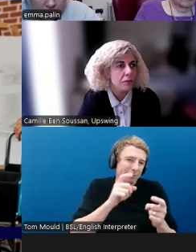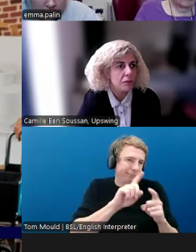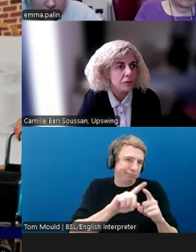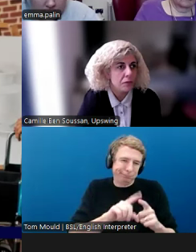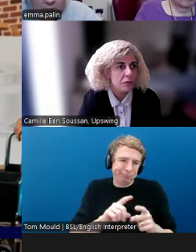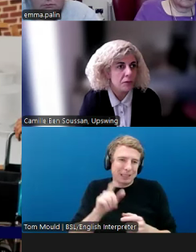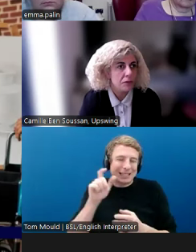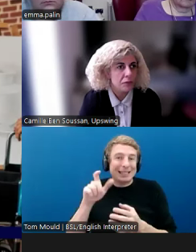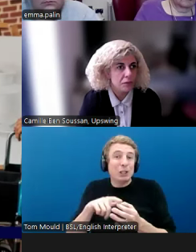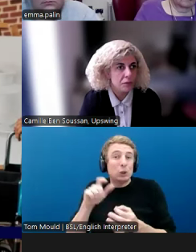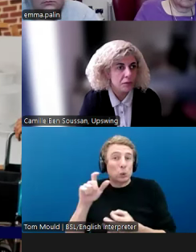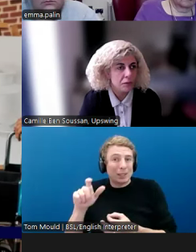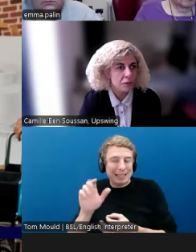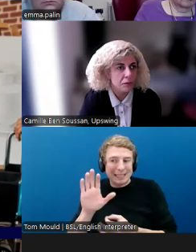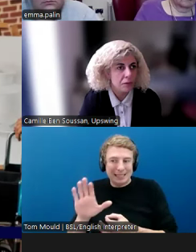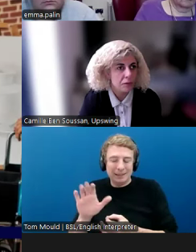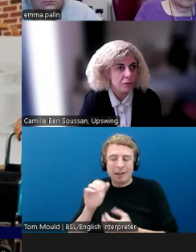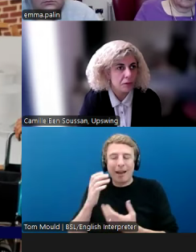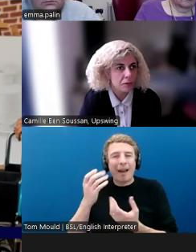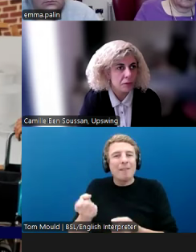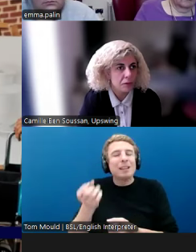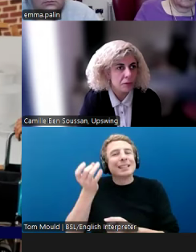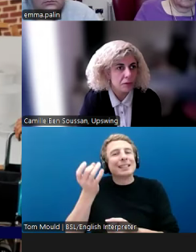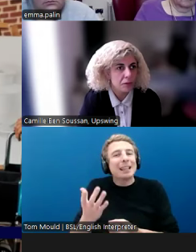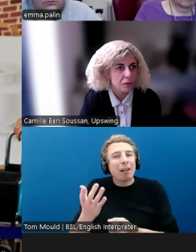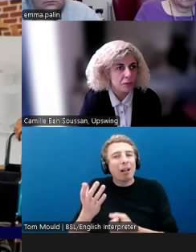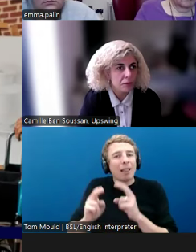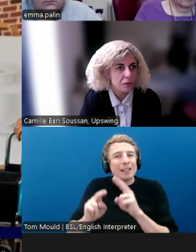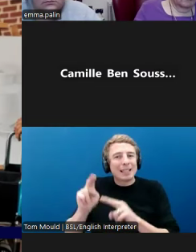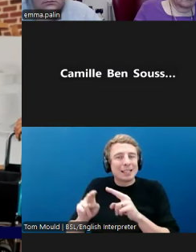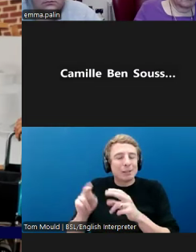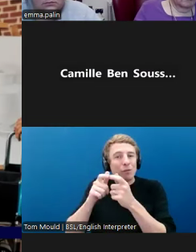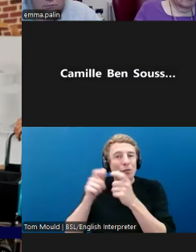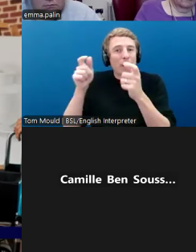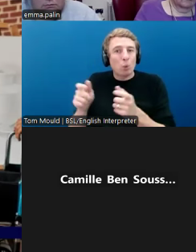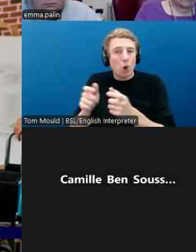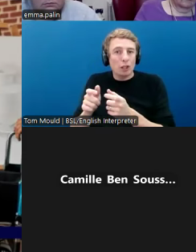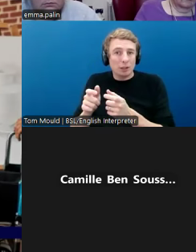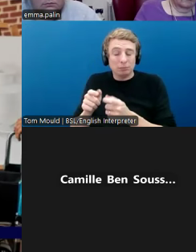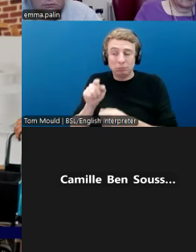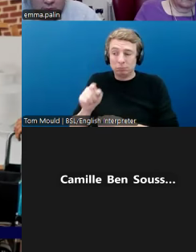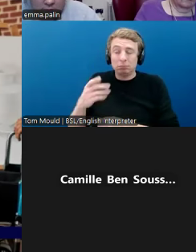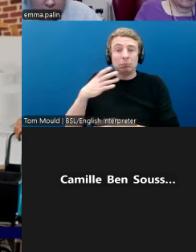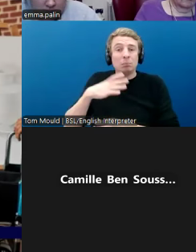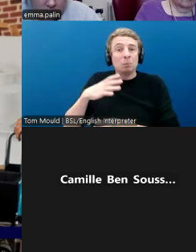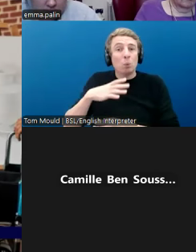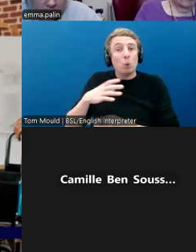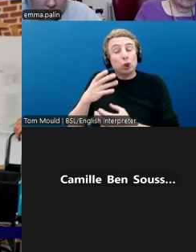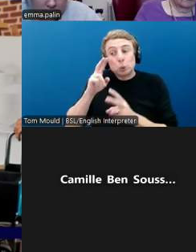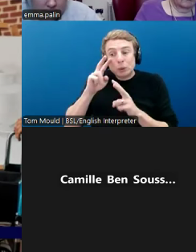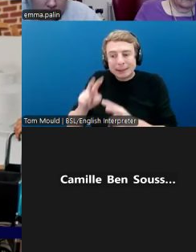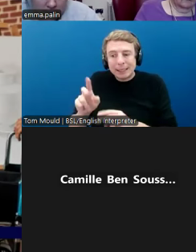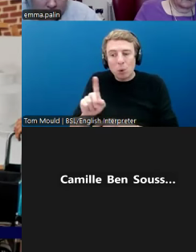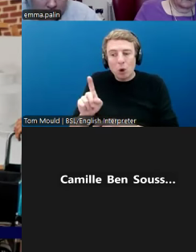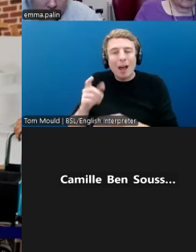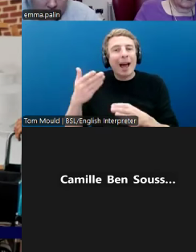the CQC Single Assessment Framework wants clear evidence that activities are person-centered, they are individually